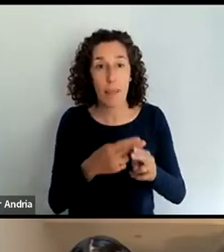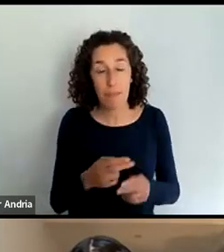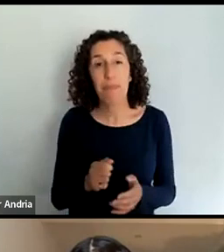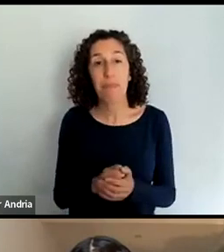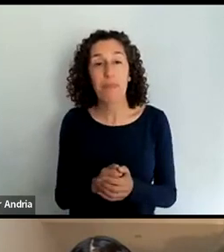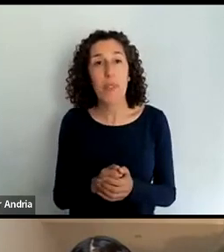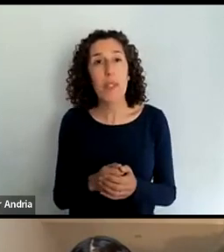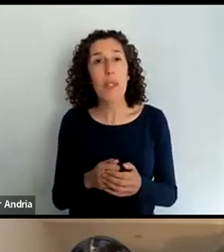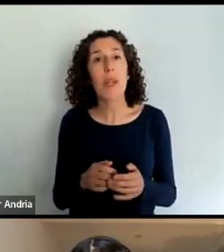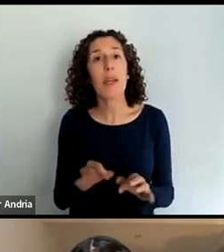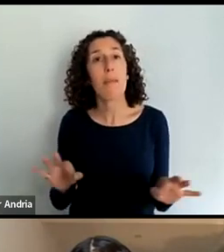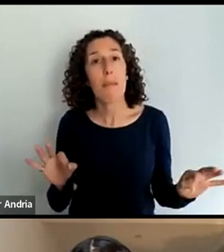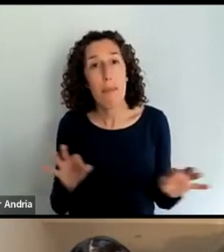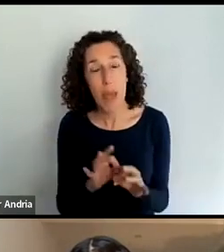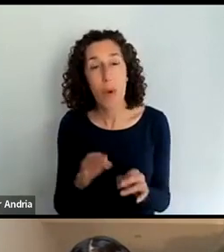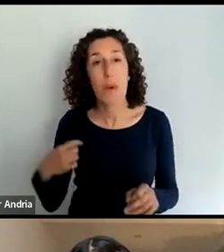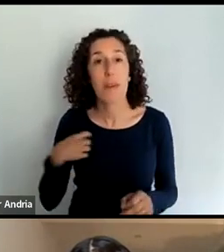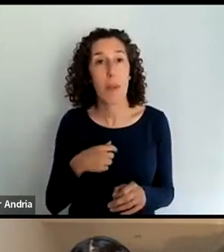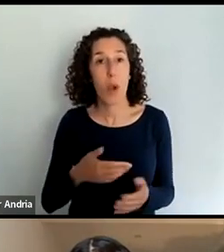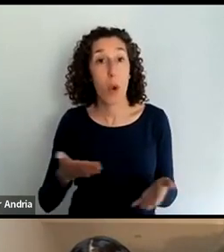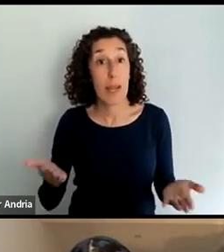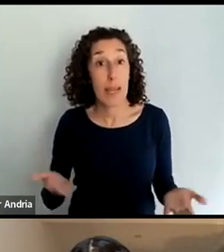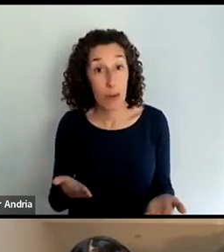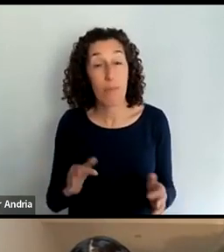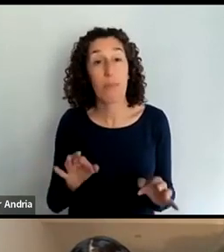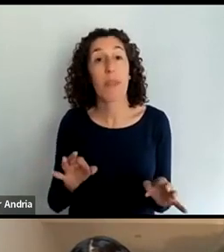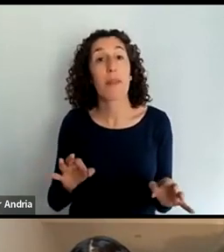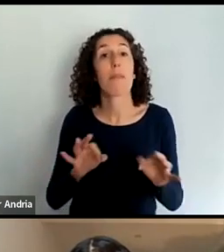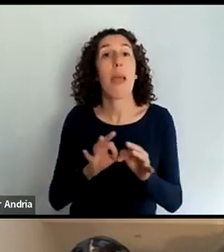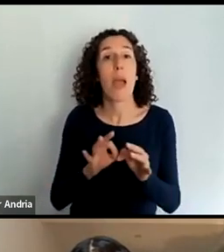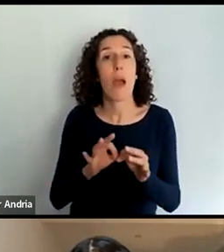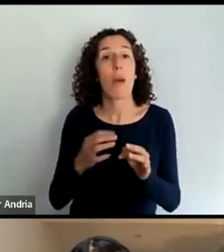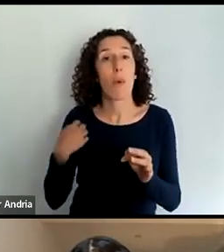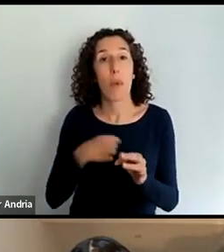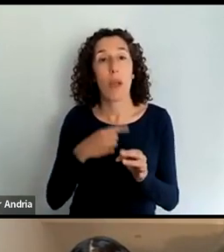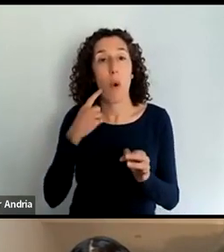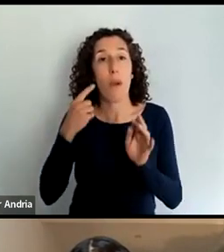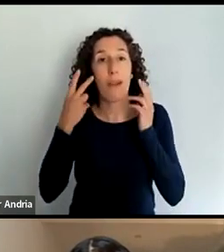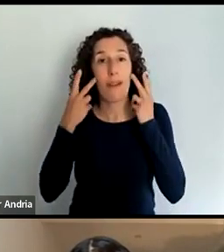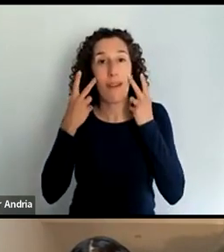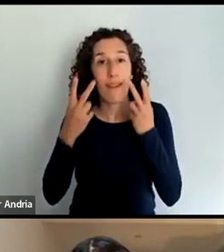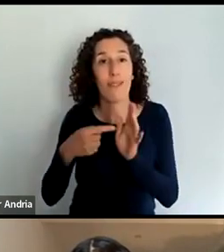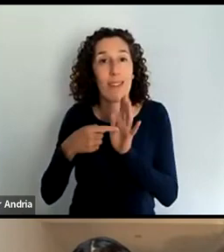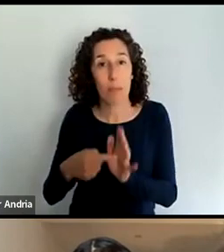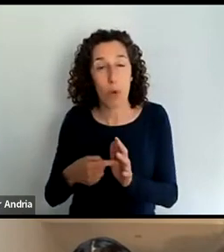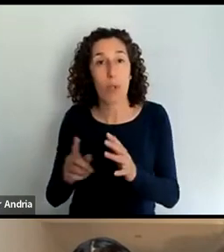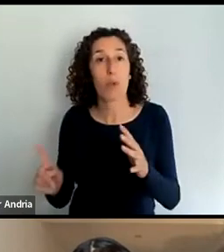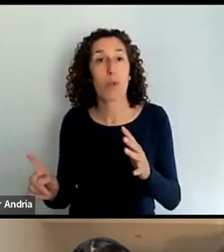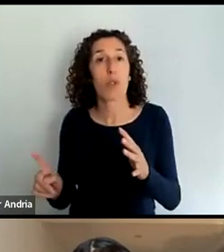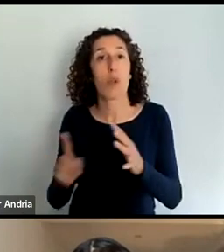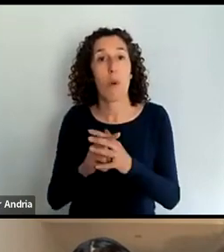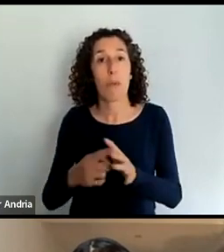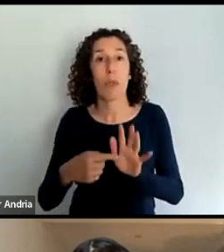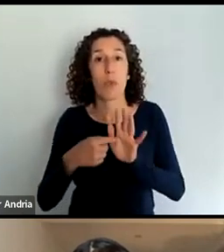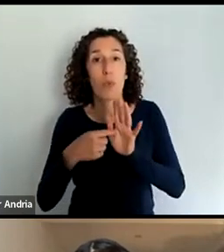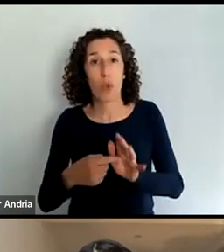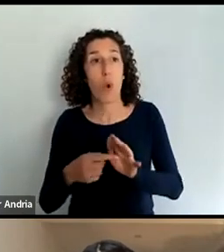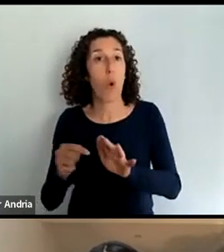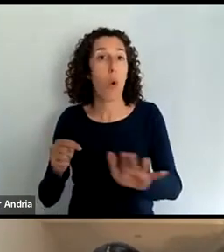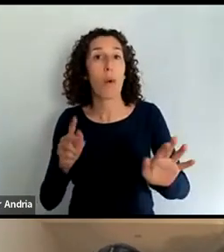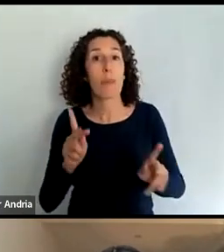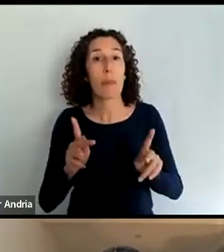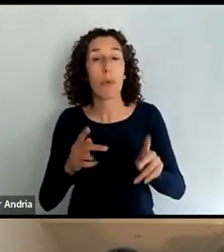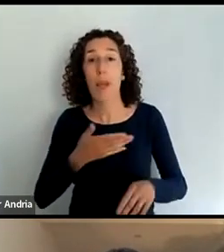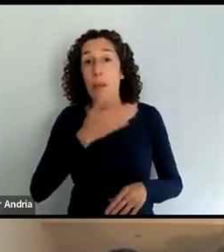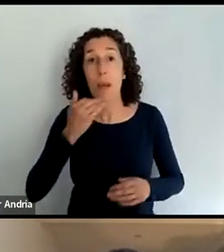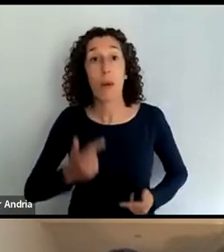issue of our time, and it's important for us to be visible and to show up, because it shows other people that a better life is